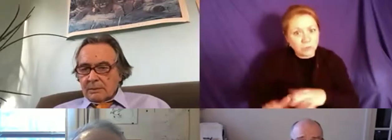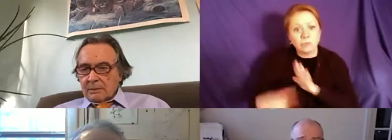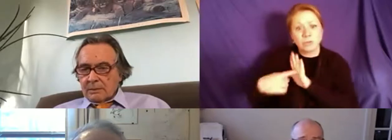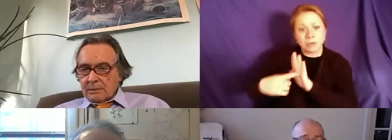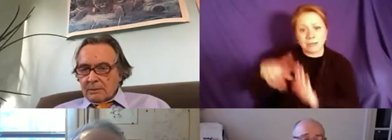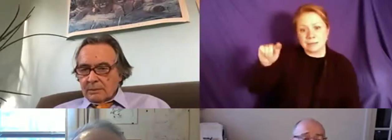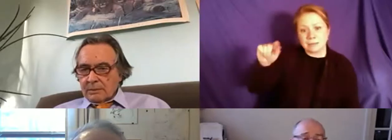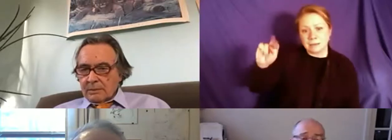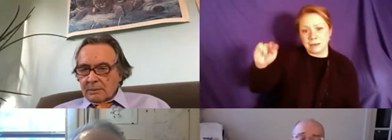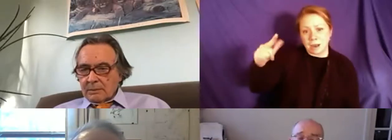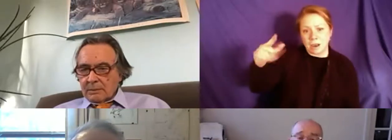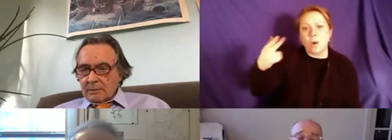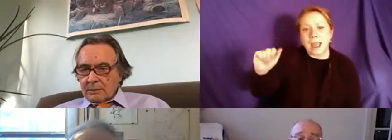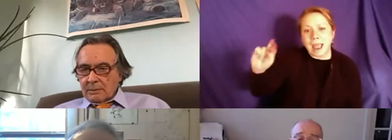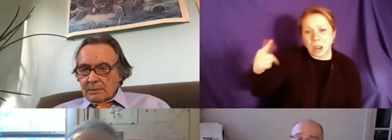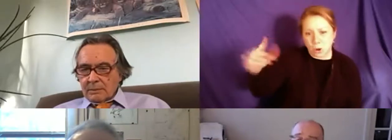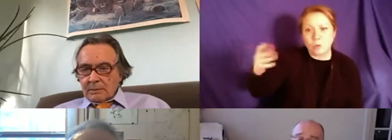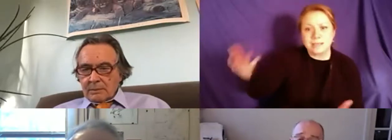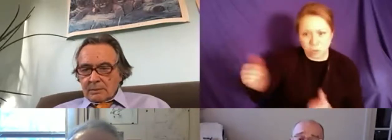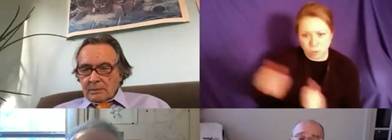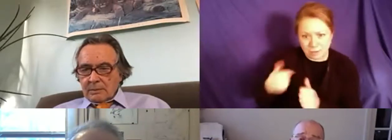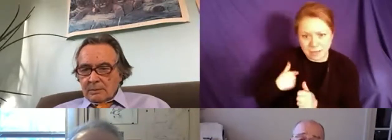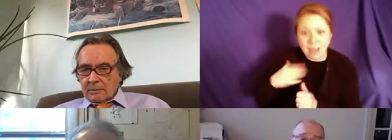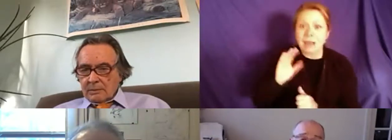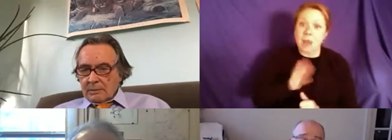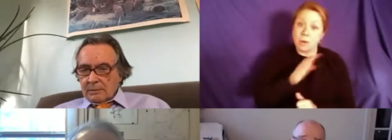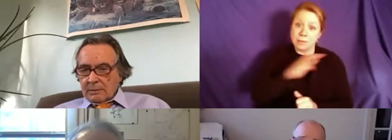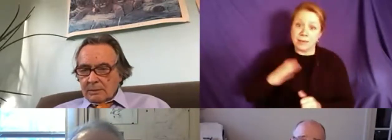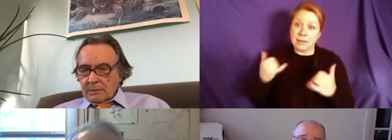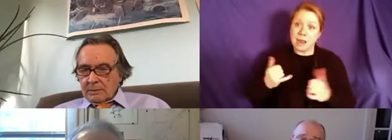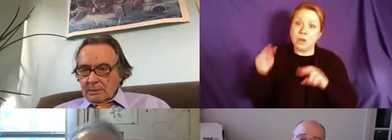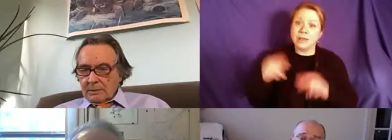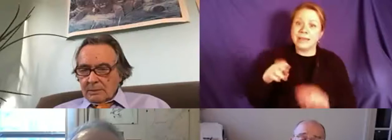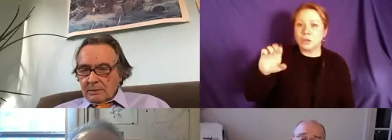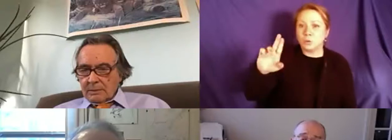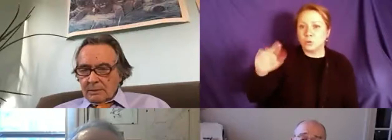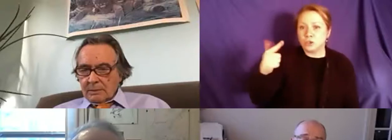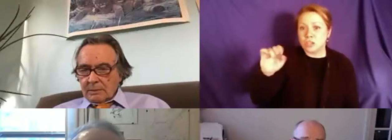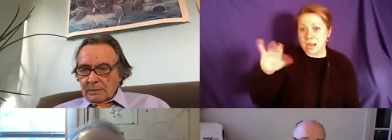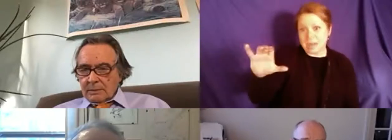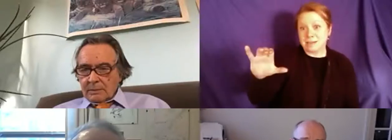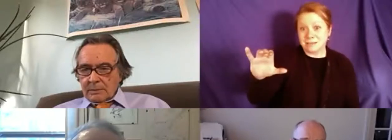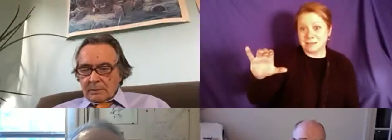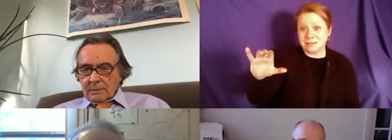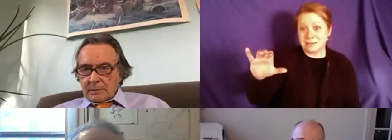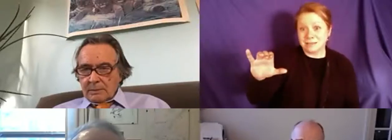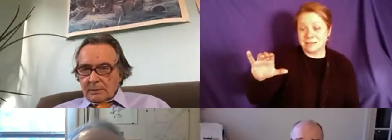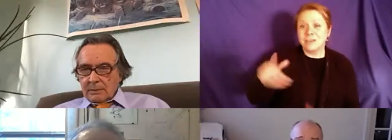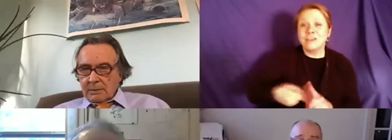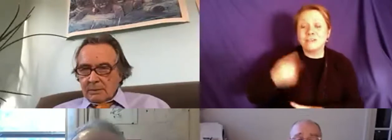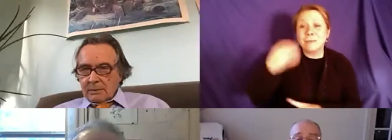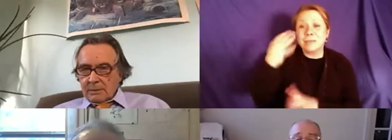and I see she's with us today. In our committee, we're looking at the eugenics apology of the bill in